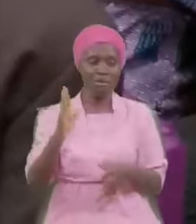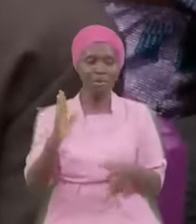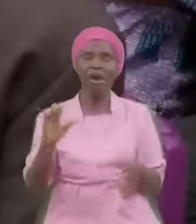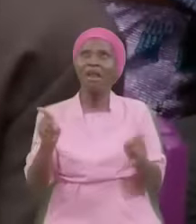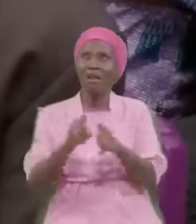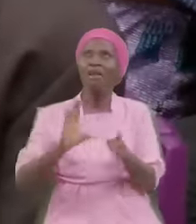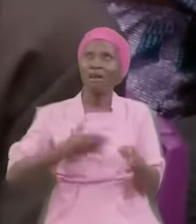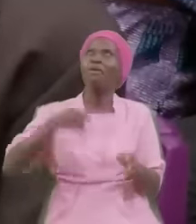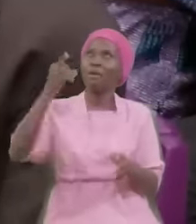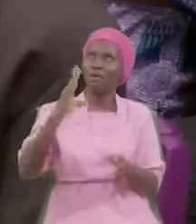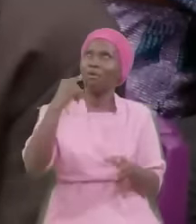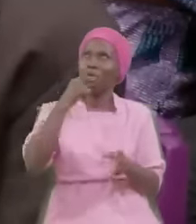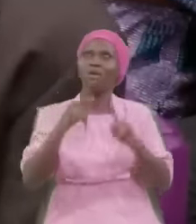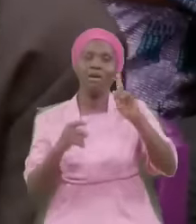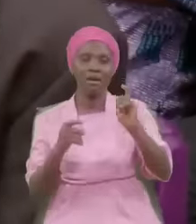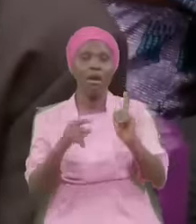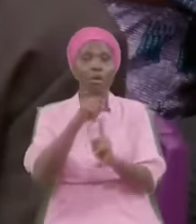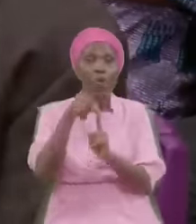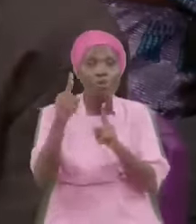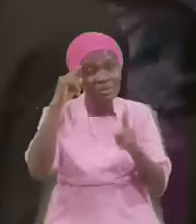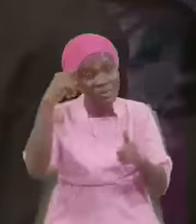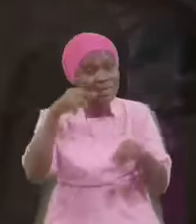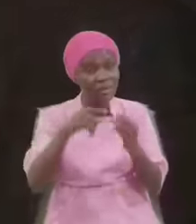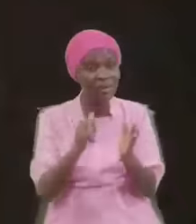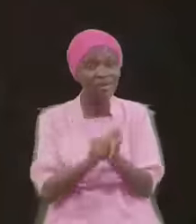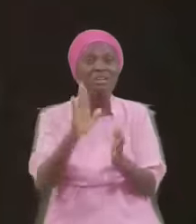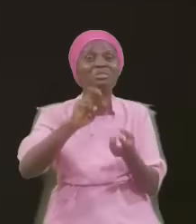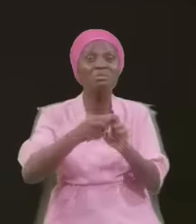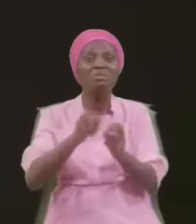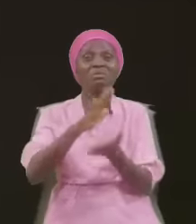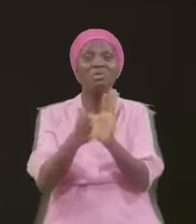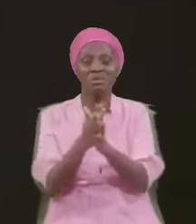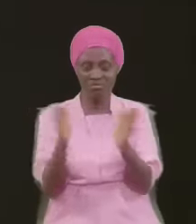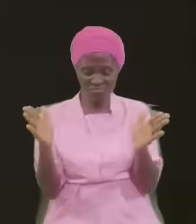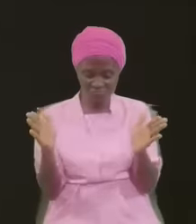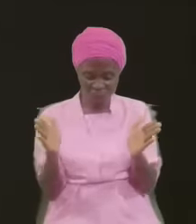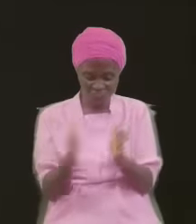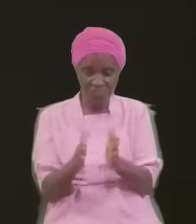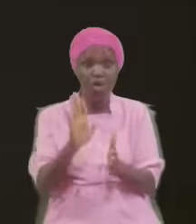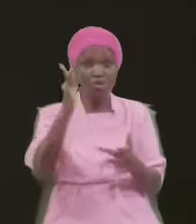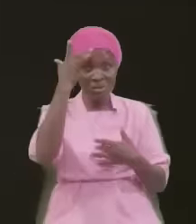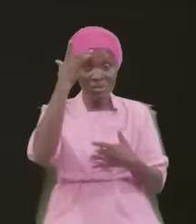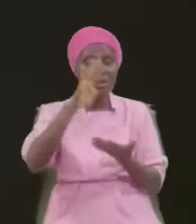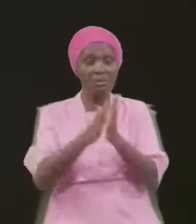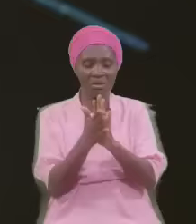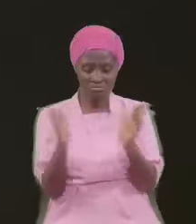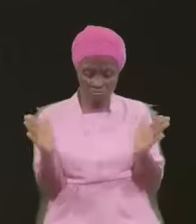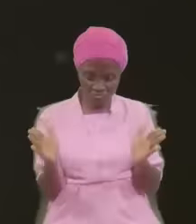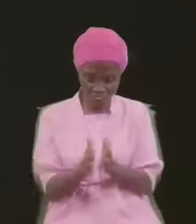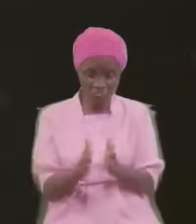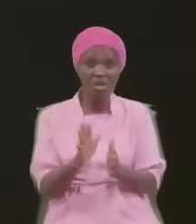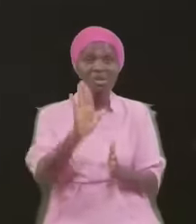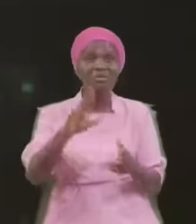God?" When you think about that, your problem becomes smaller. Your sickness becomes smaller.